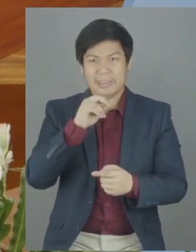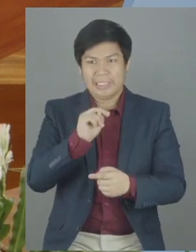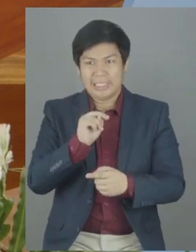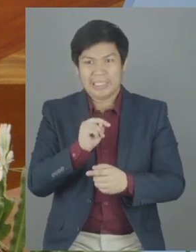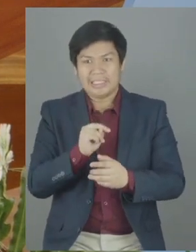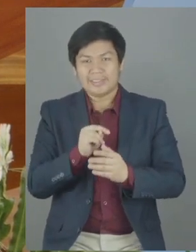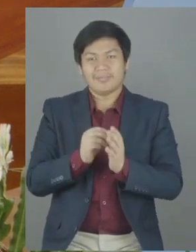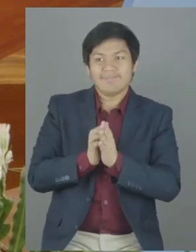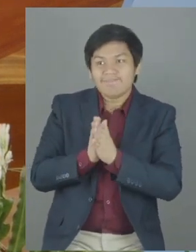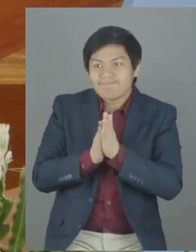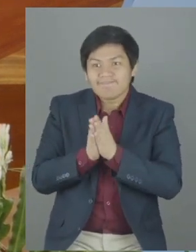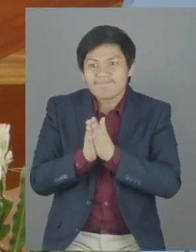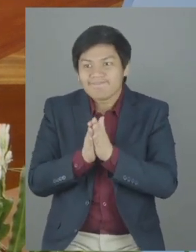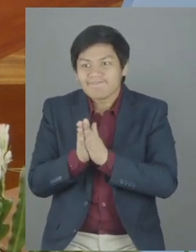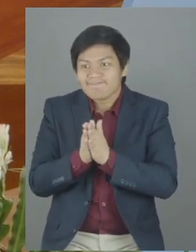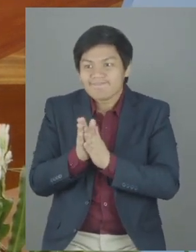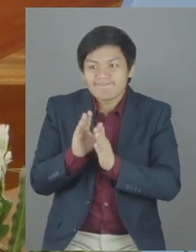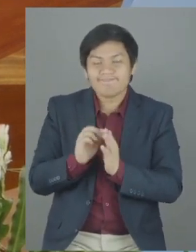my head.